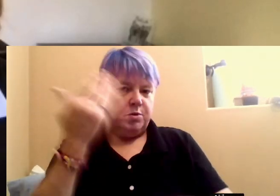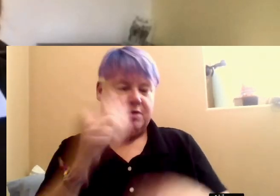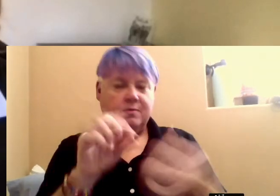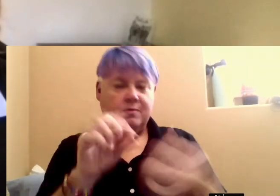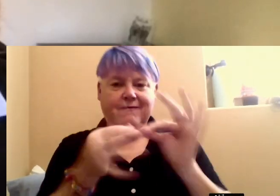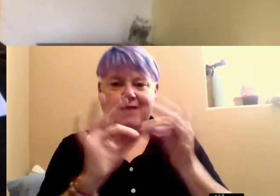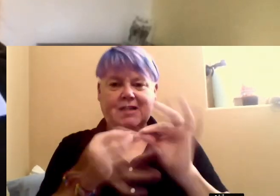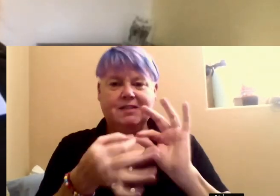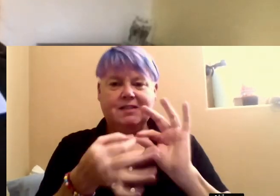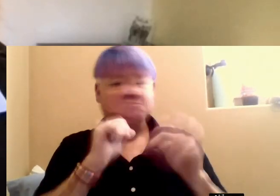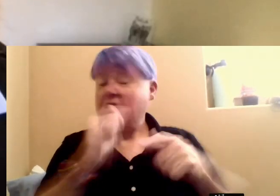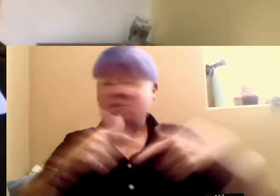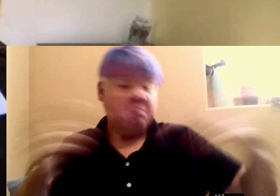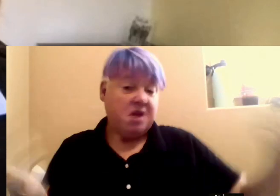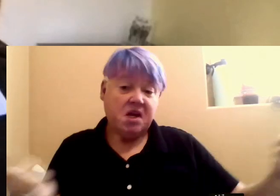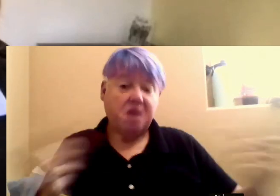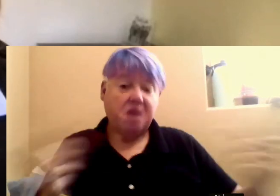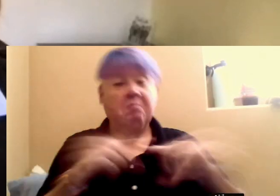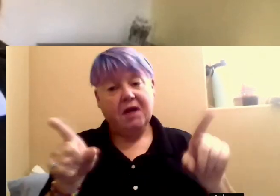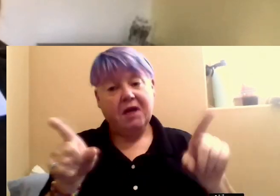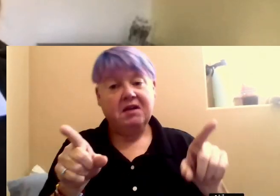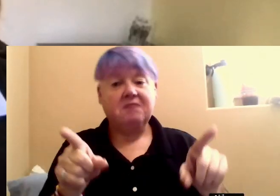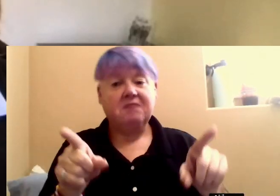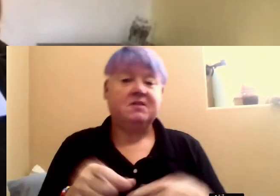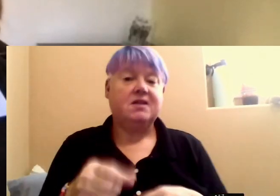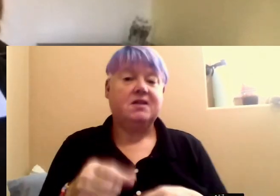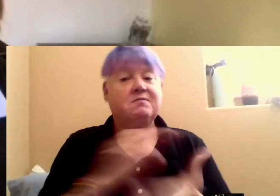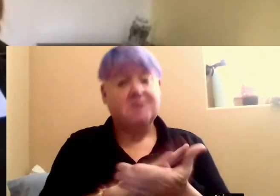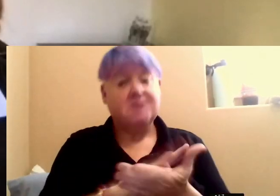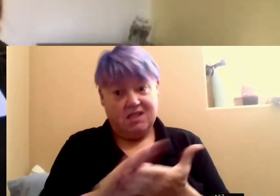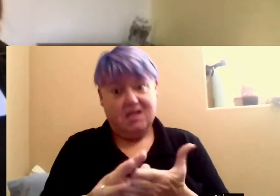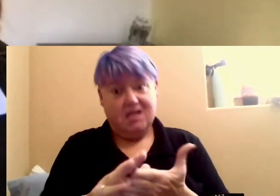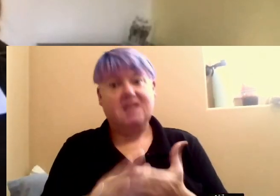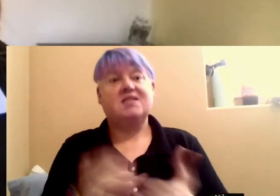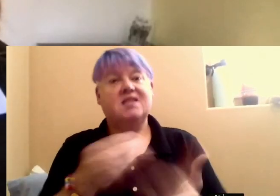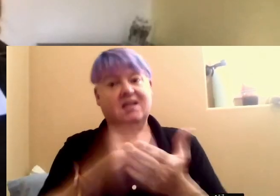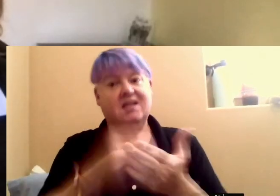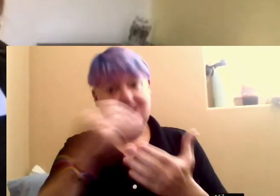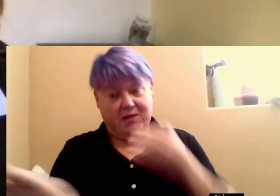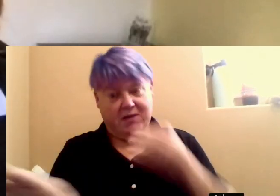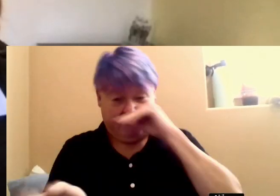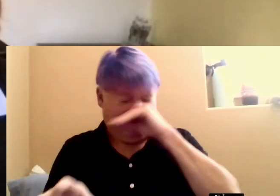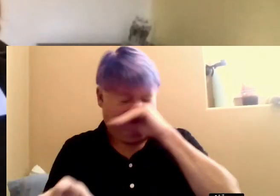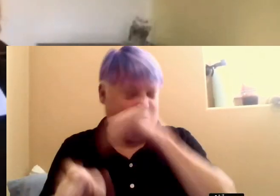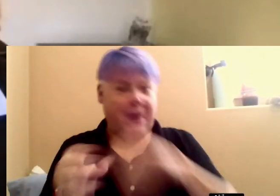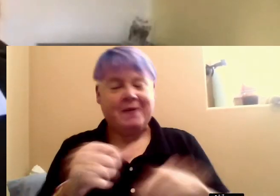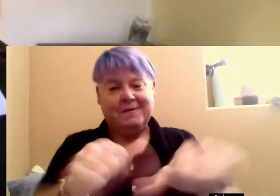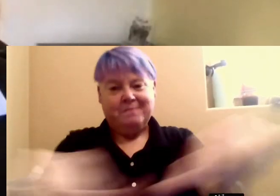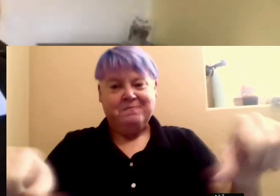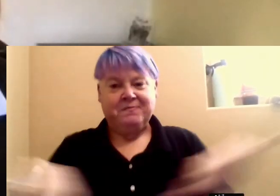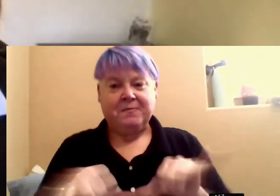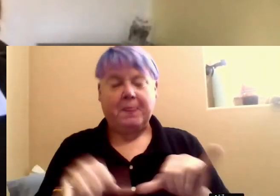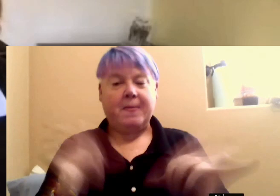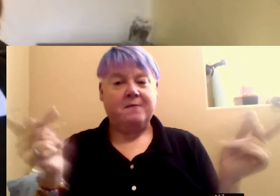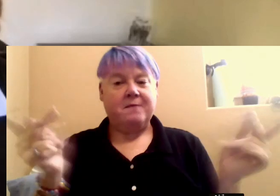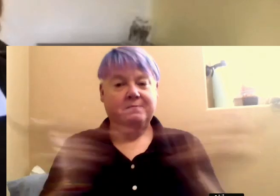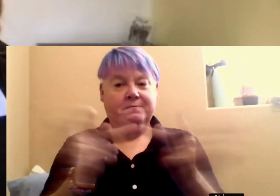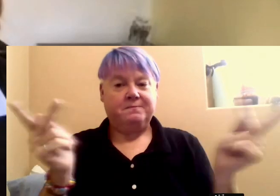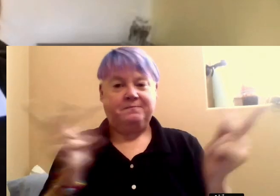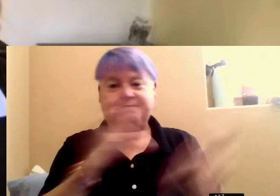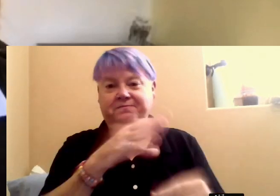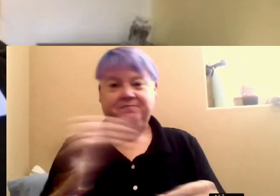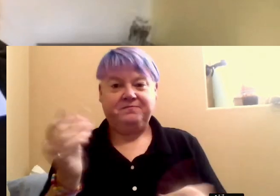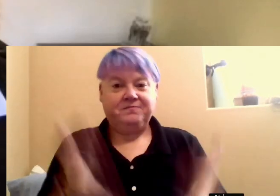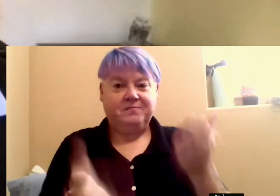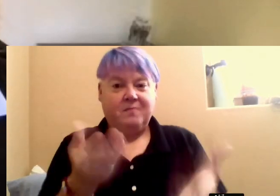wasn't huge or extravagant, but it was definitely expensive and well maintained. The yard was manicured to perfection, and you could probably eat